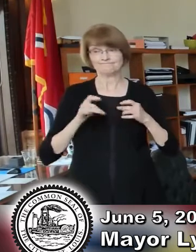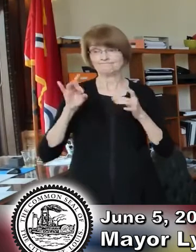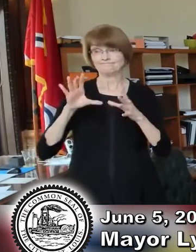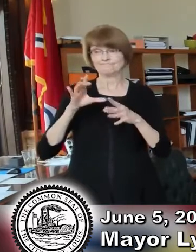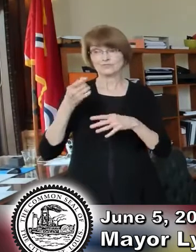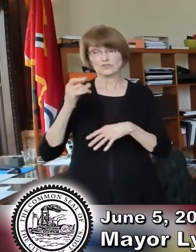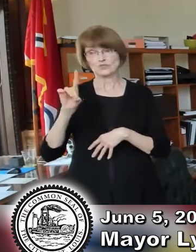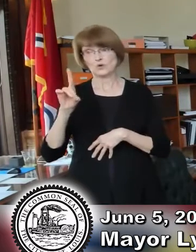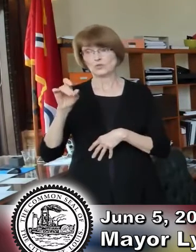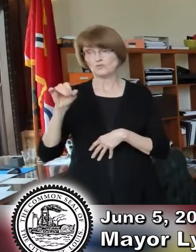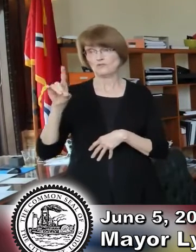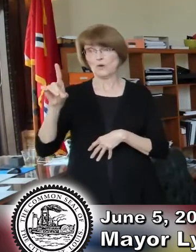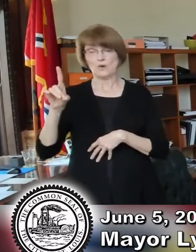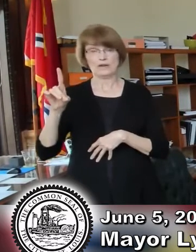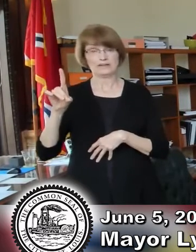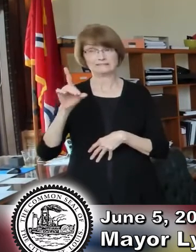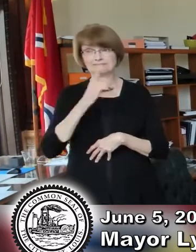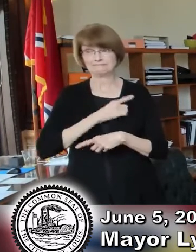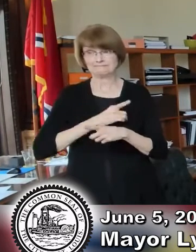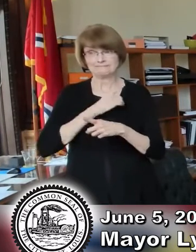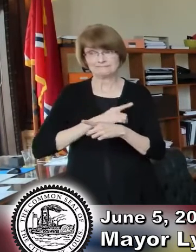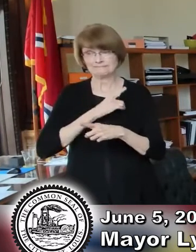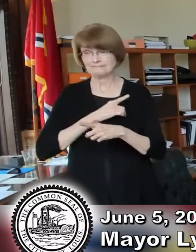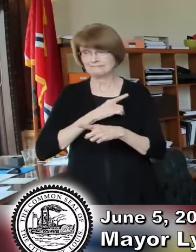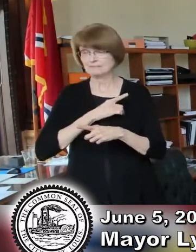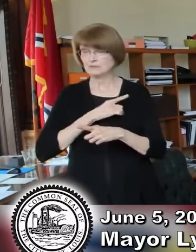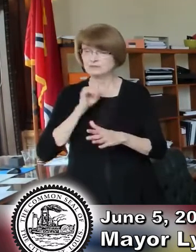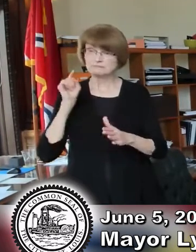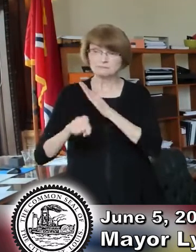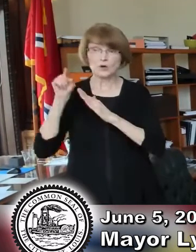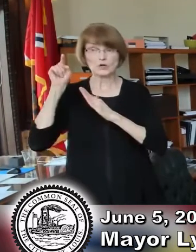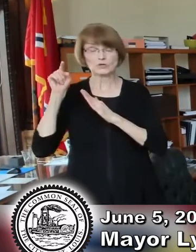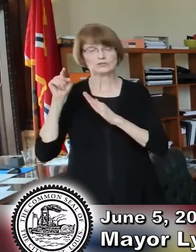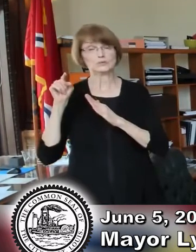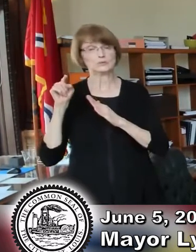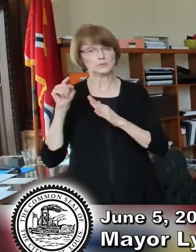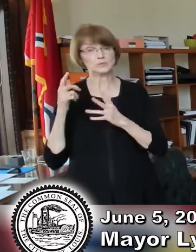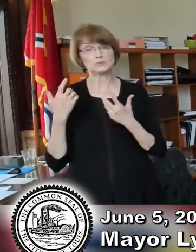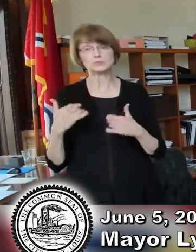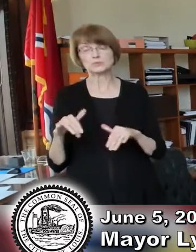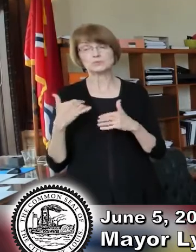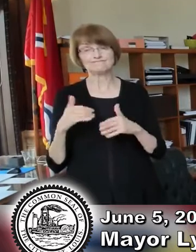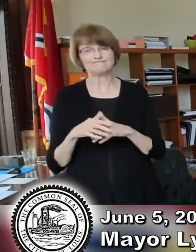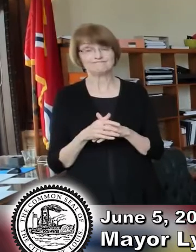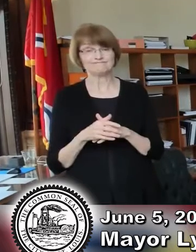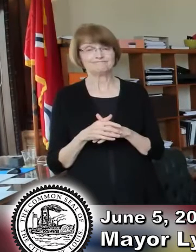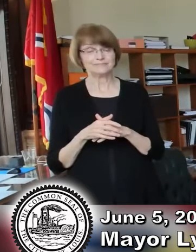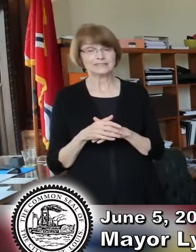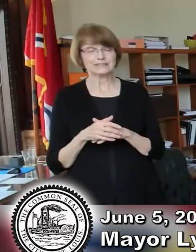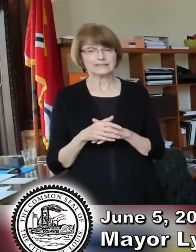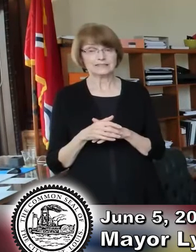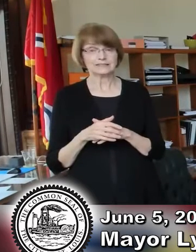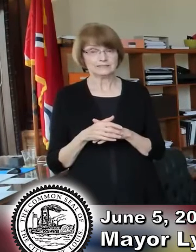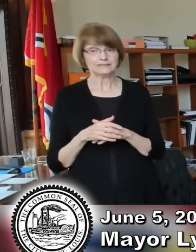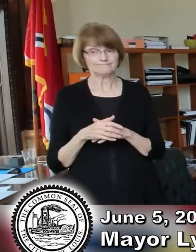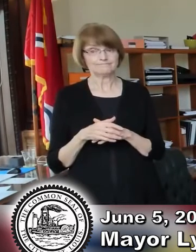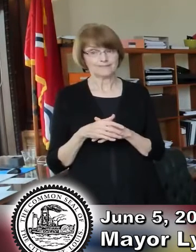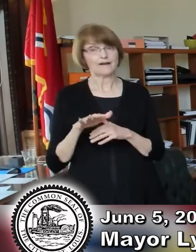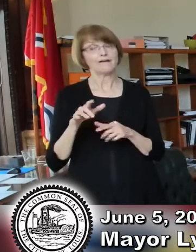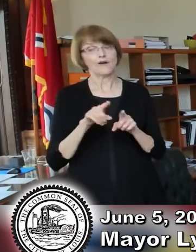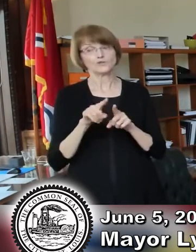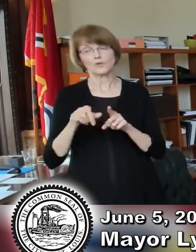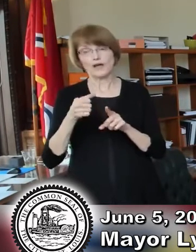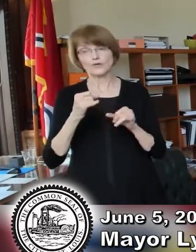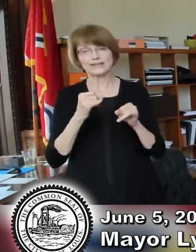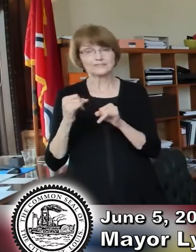George Floyd's murder in Minneapolis, and any number of other individuals that have